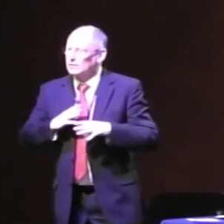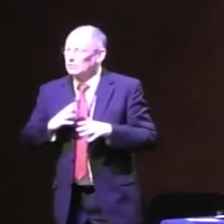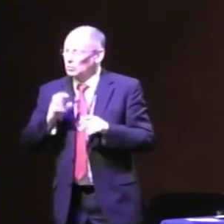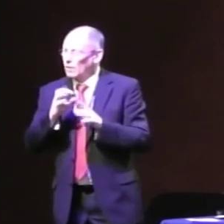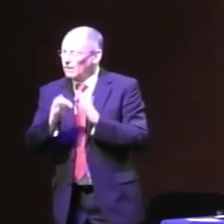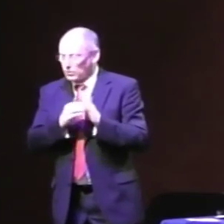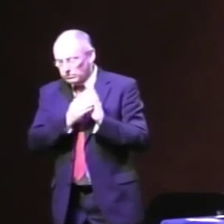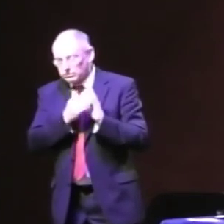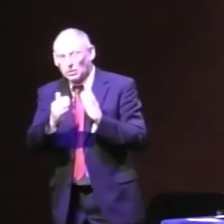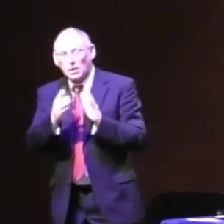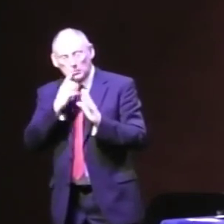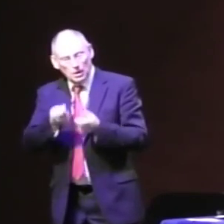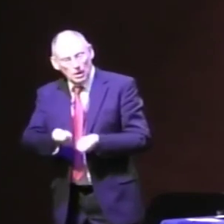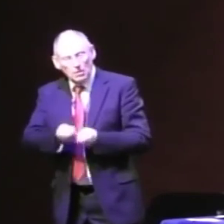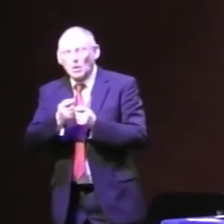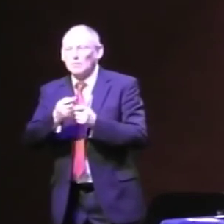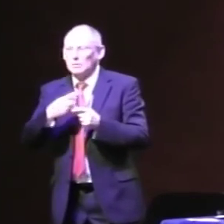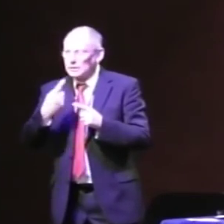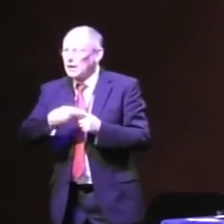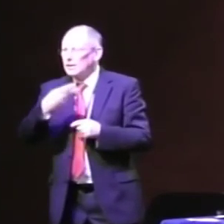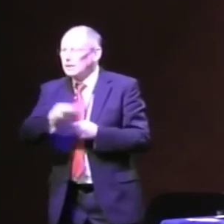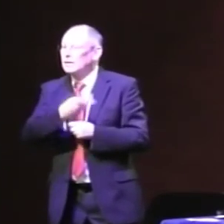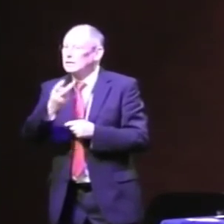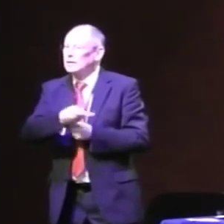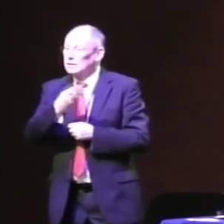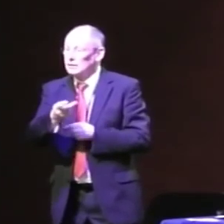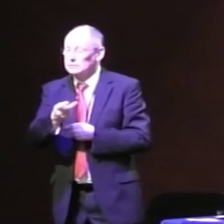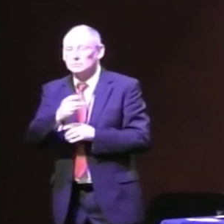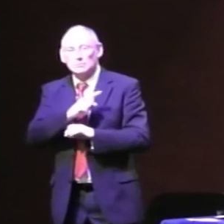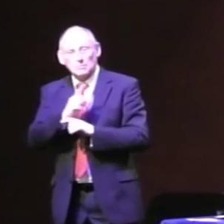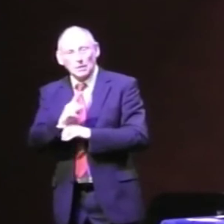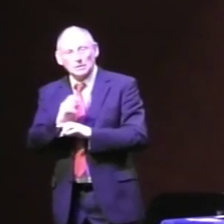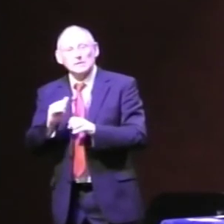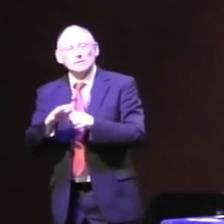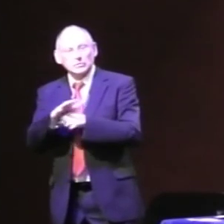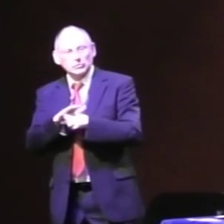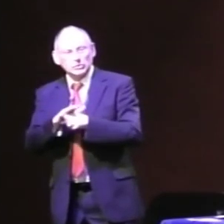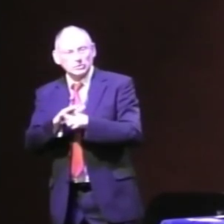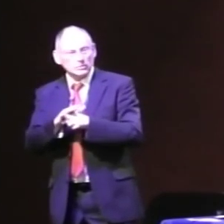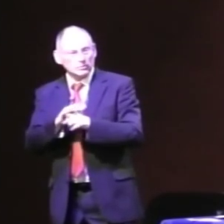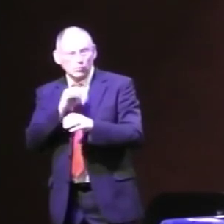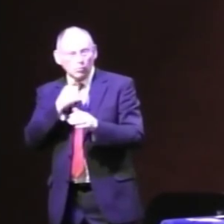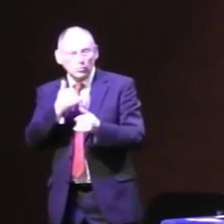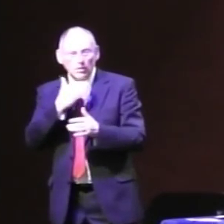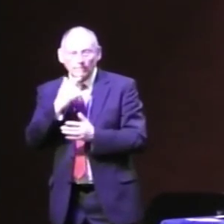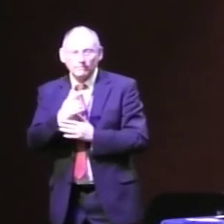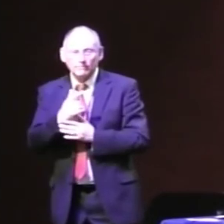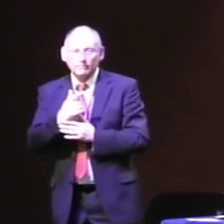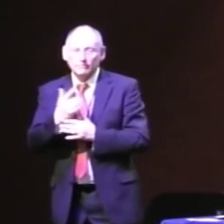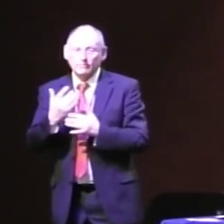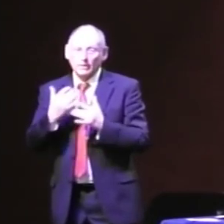been brought up time after time and again, but the situation is not good enough.